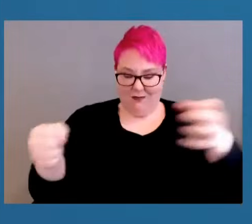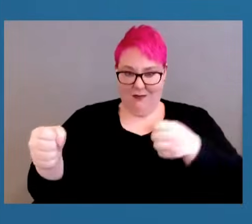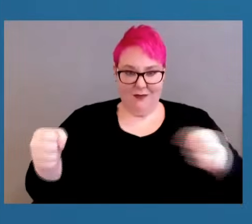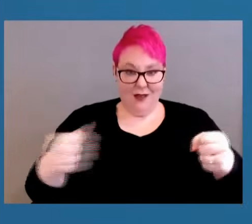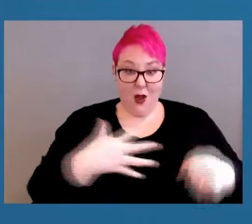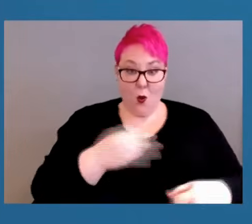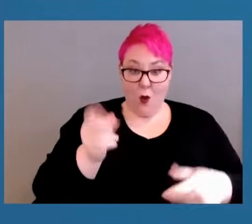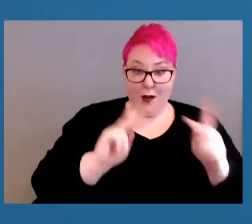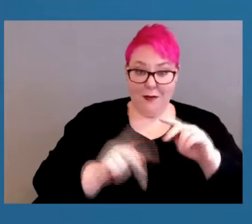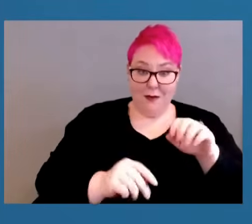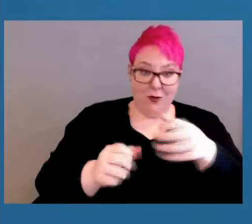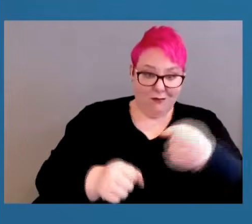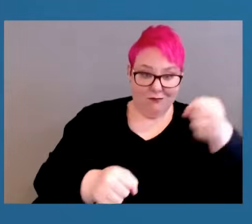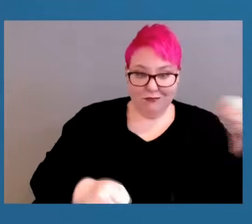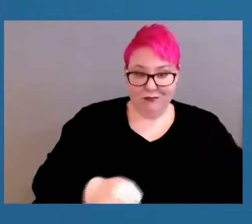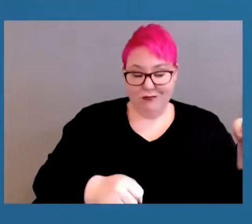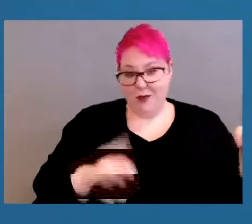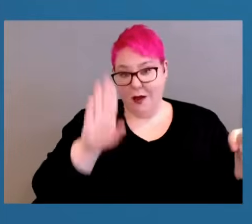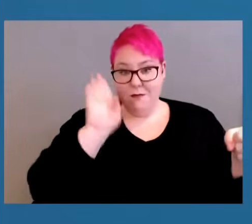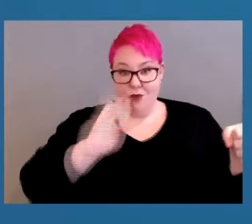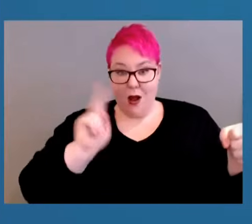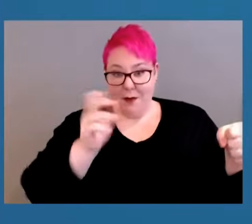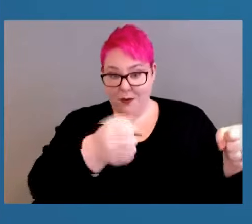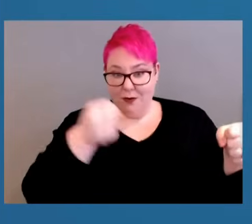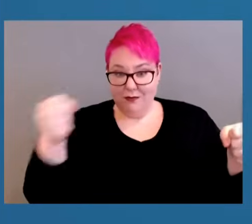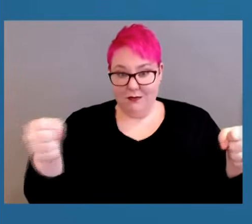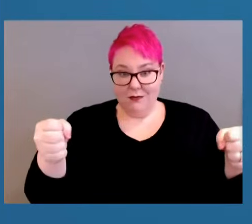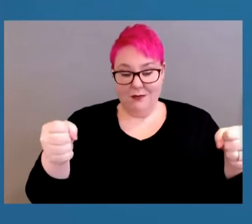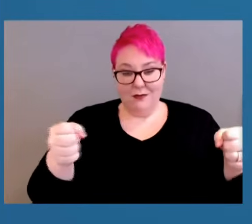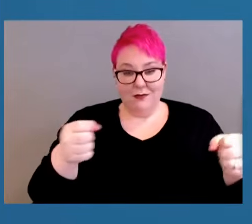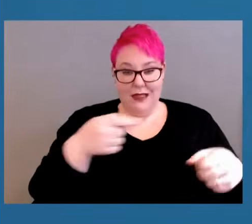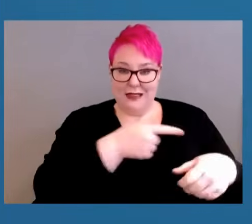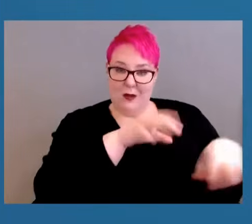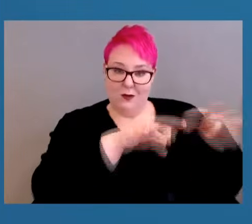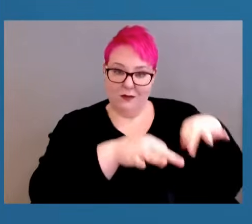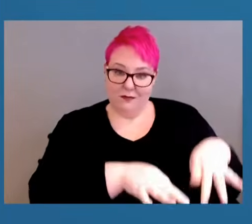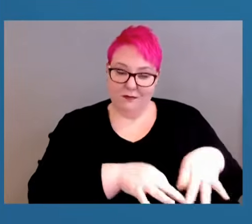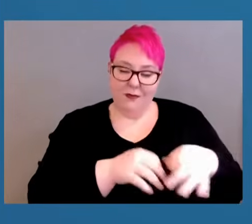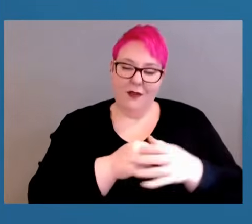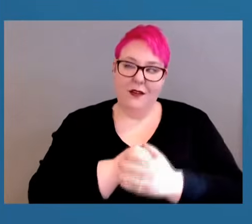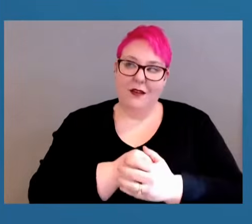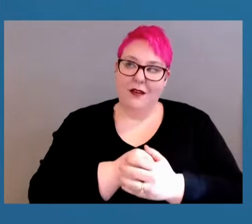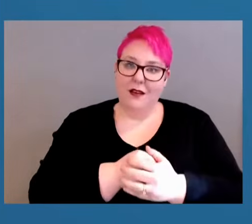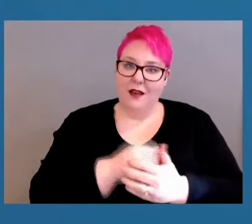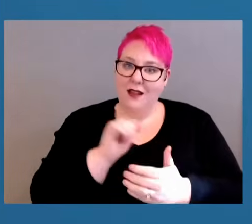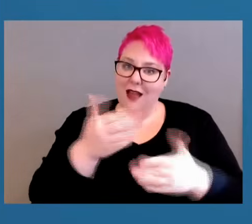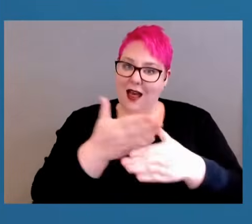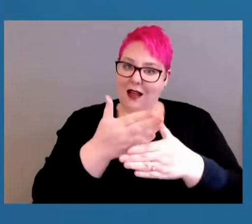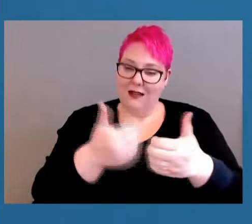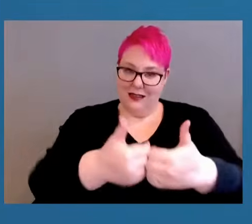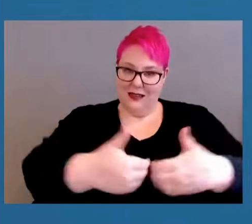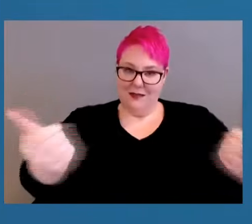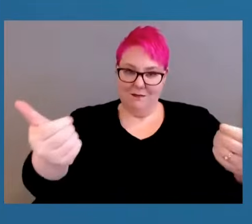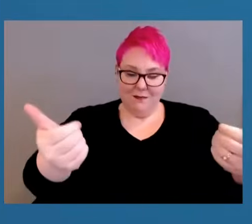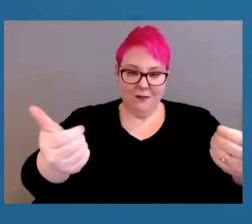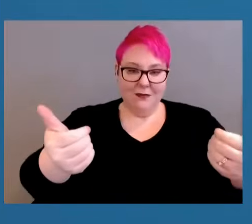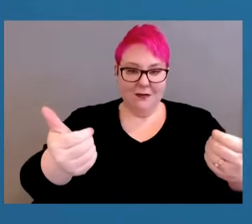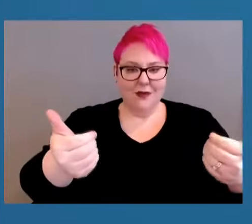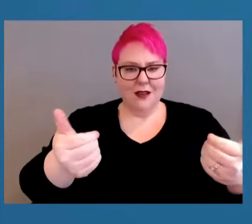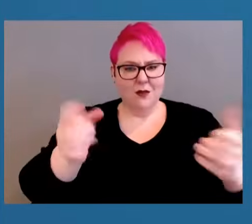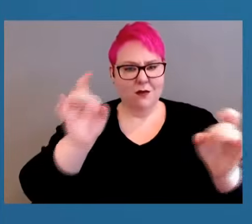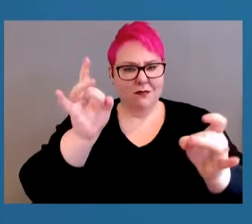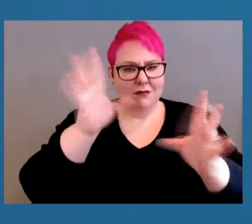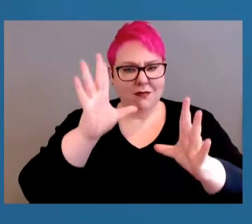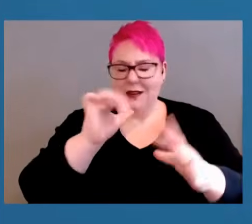here and brown people over here is how they said it. And that separation was cruel. To me, it was un-American.